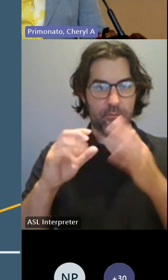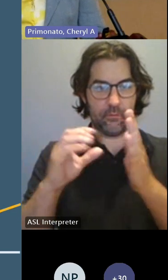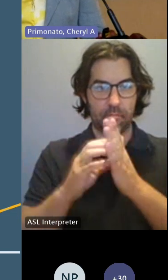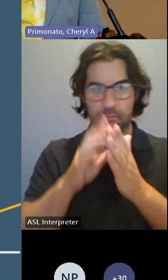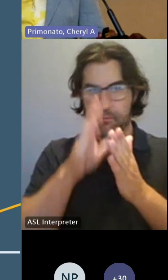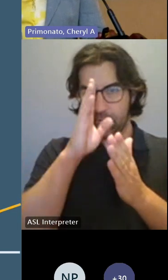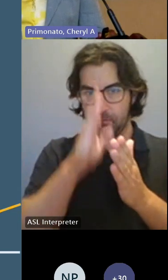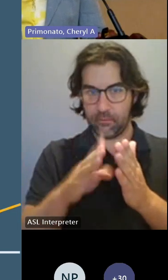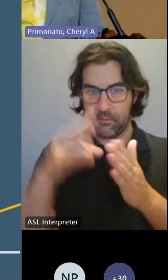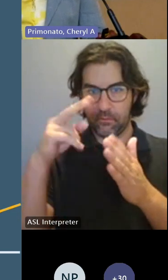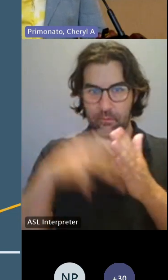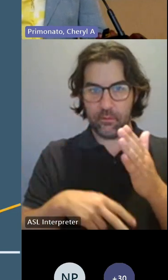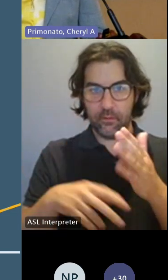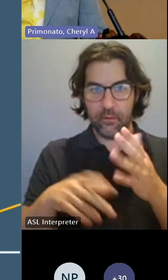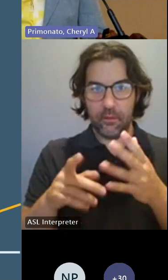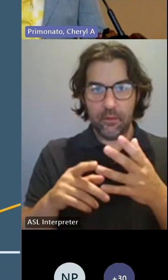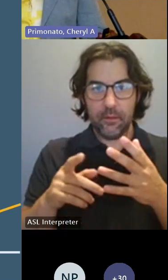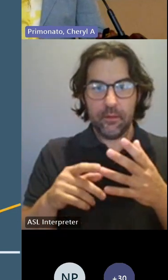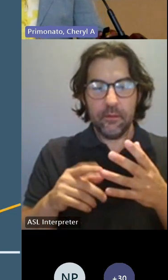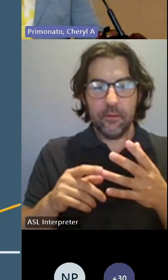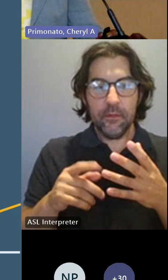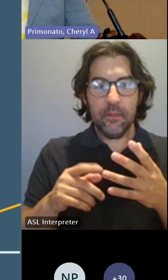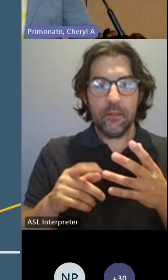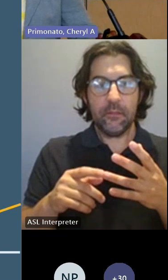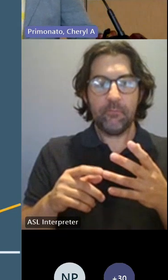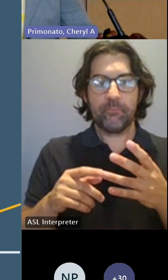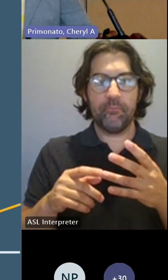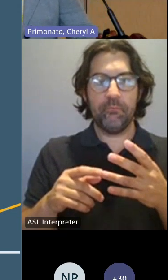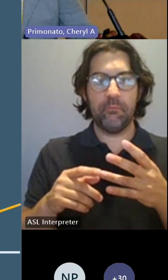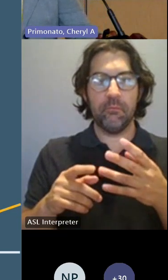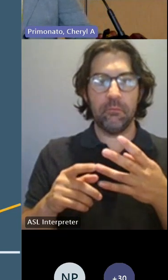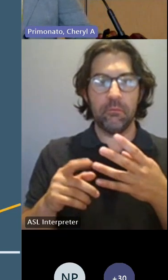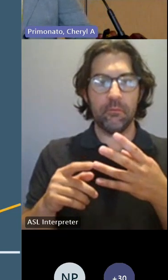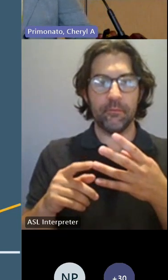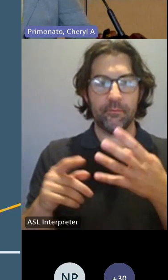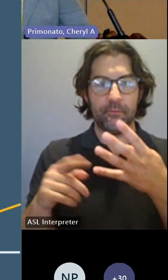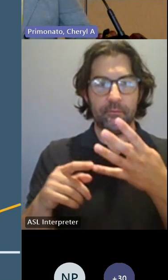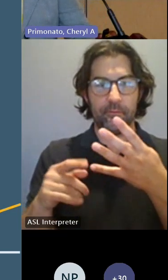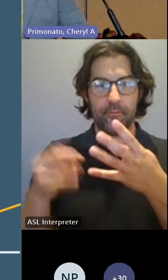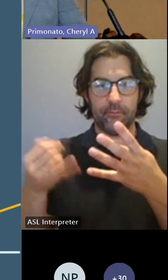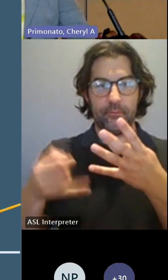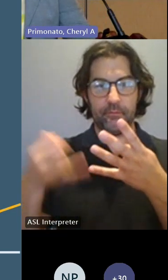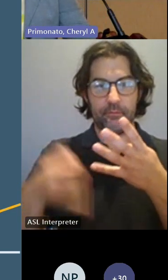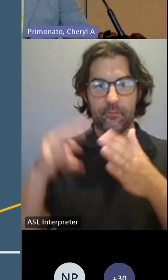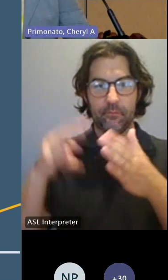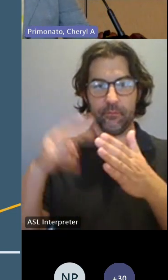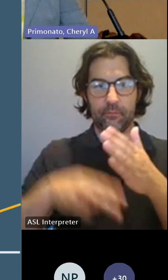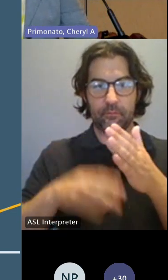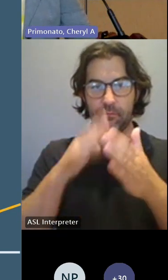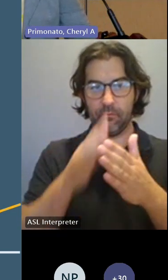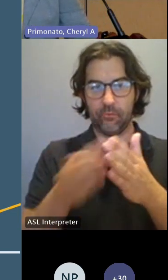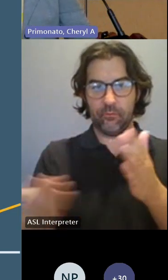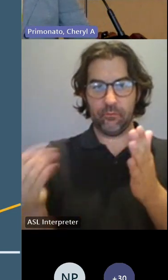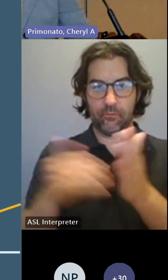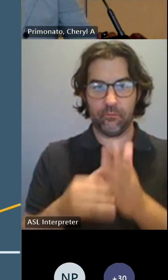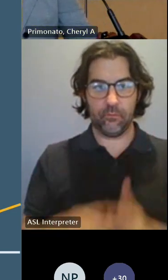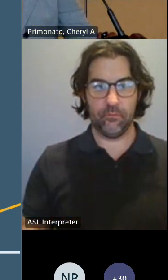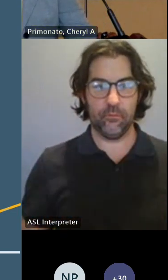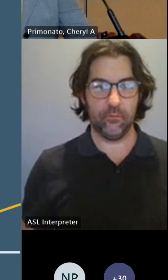cash outflows of $46.2 million and ended the month with $404.8 million in operating